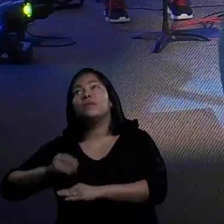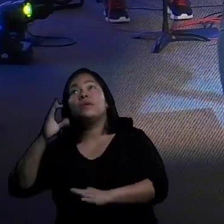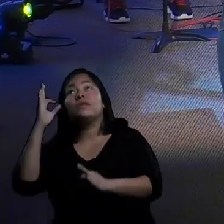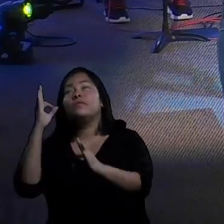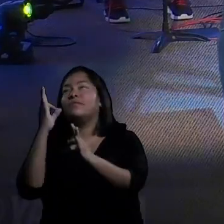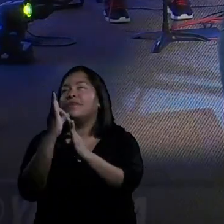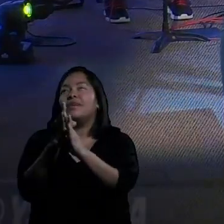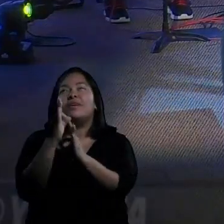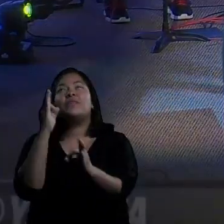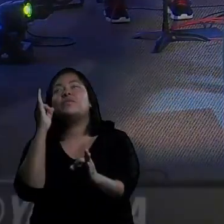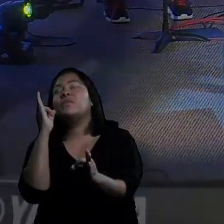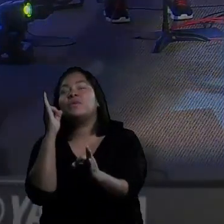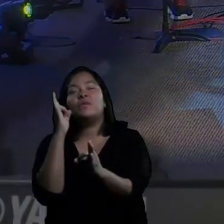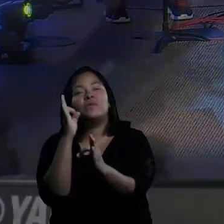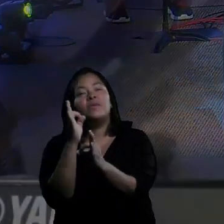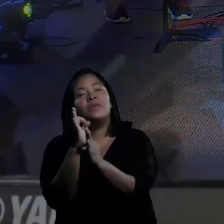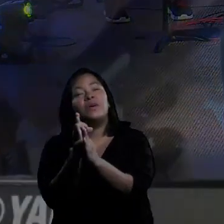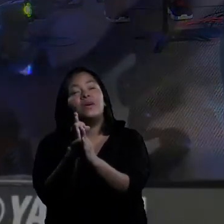faithfulness,